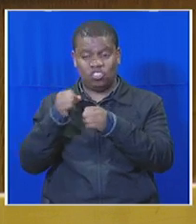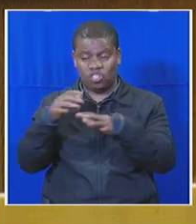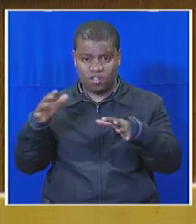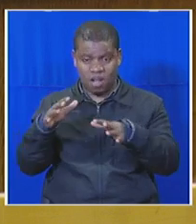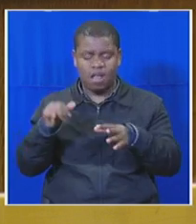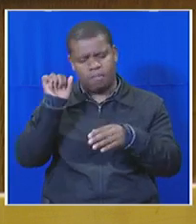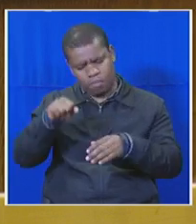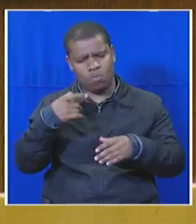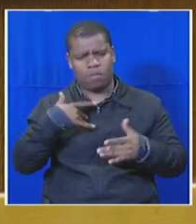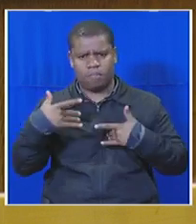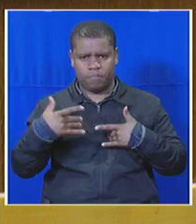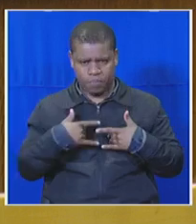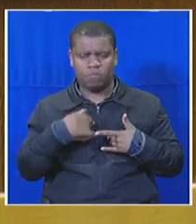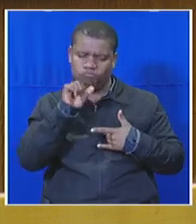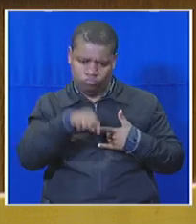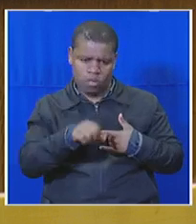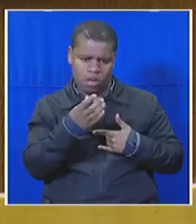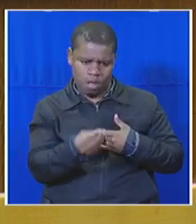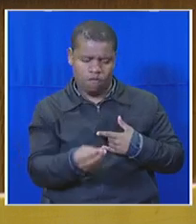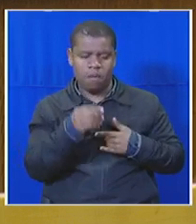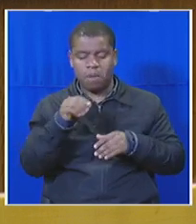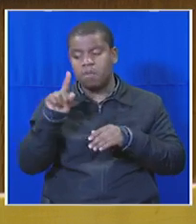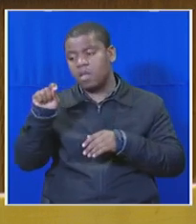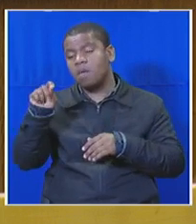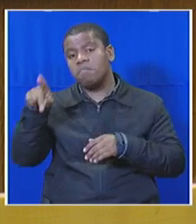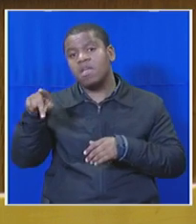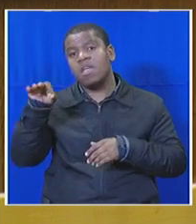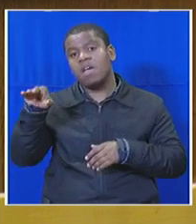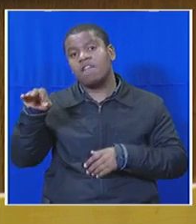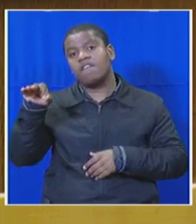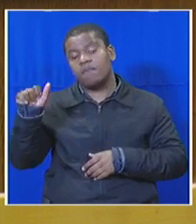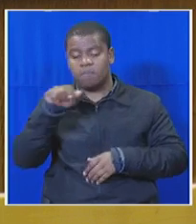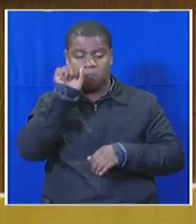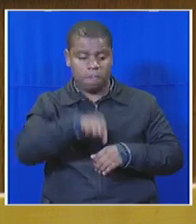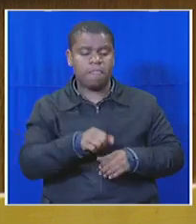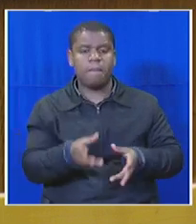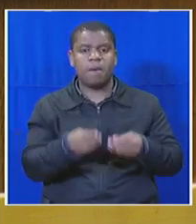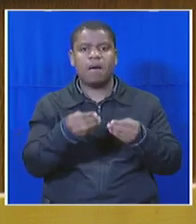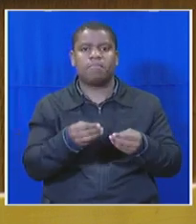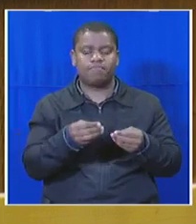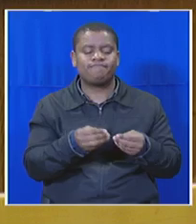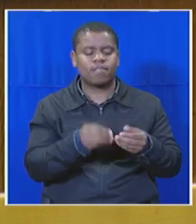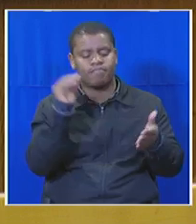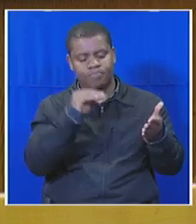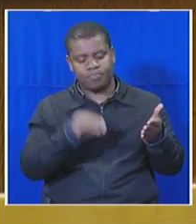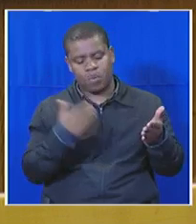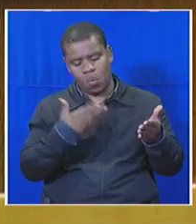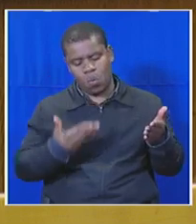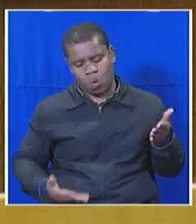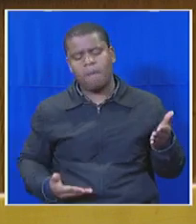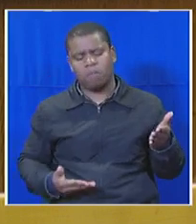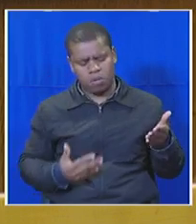the TPF fund has received a disclaimer. We have noted the concern that there were